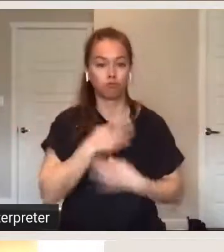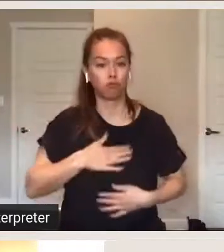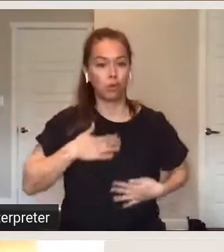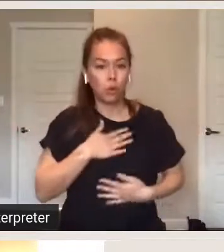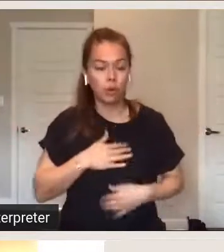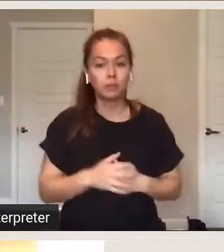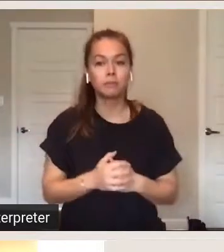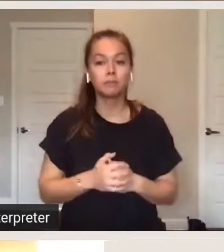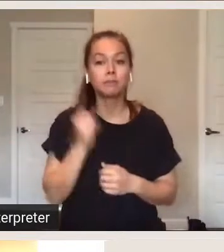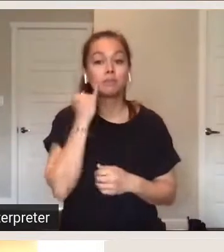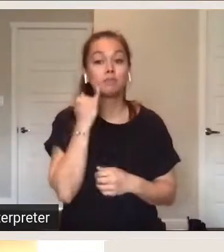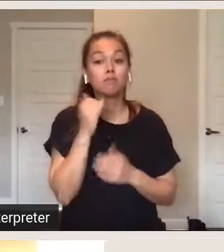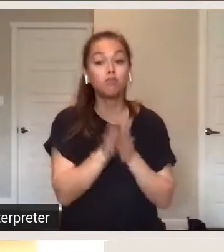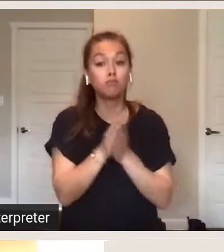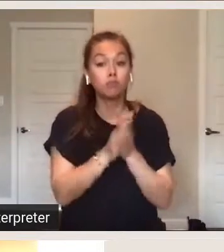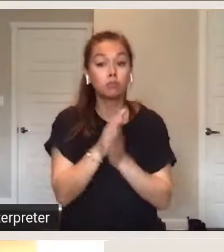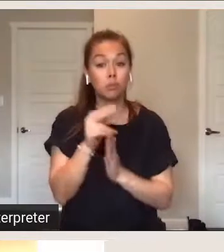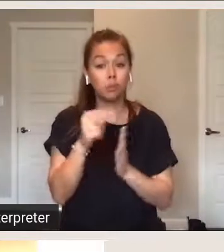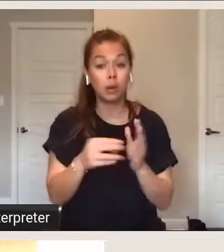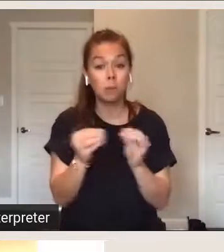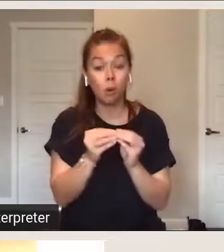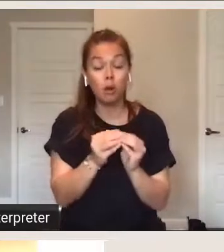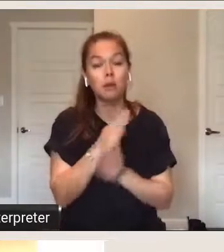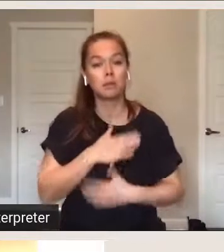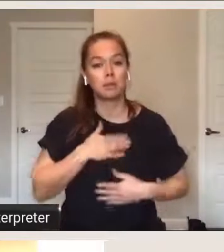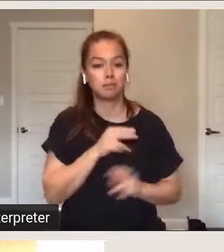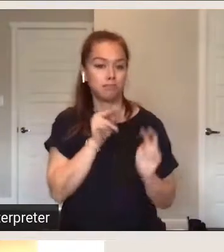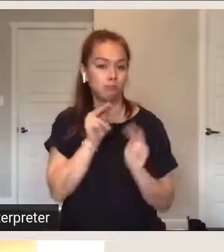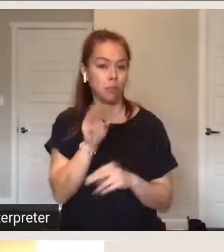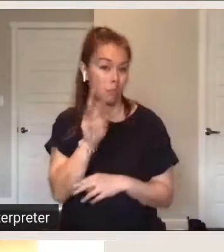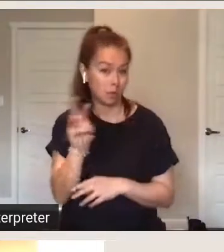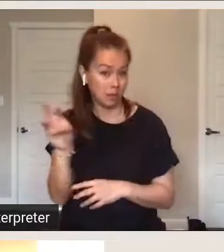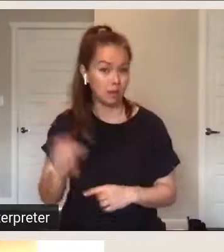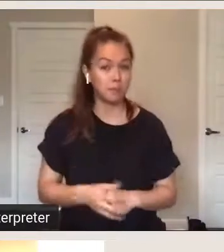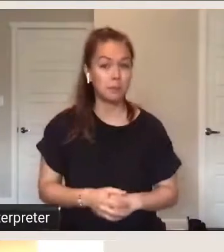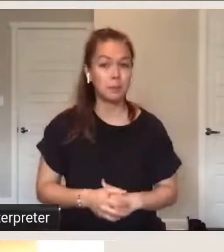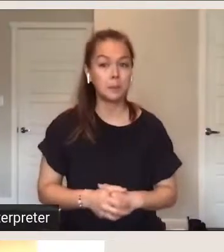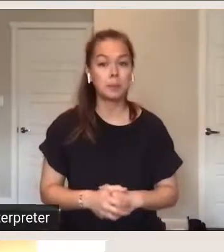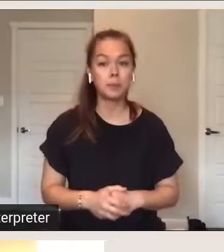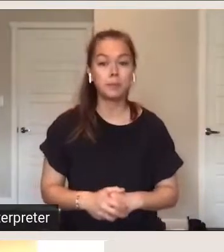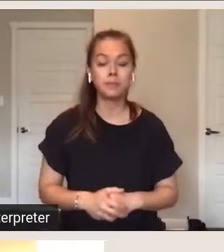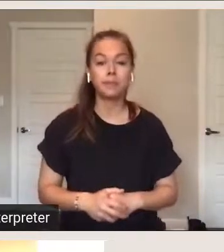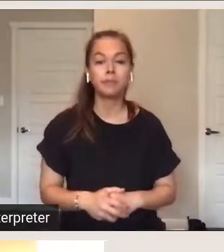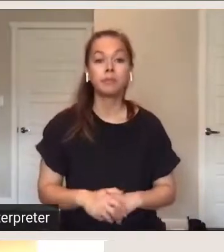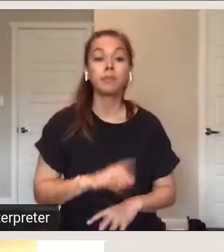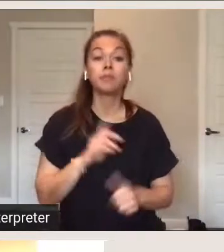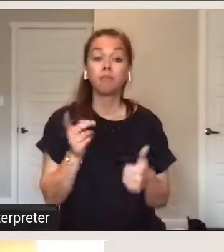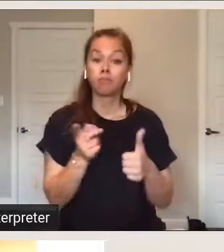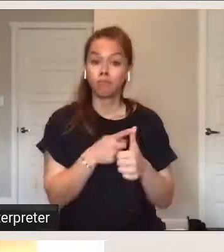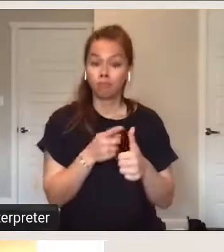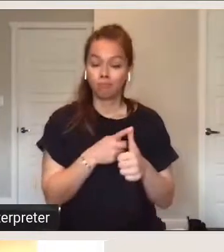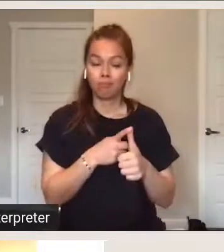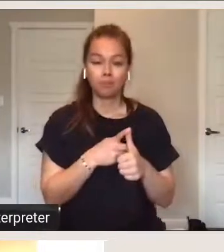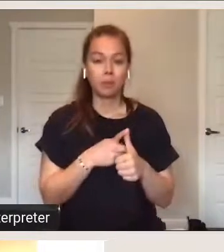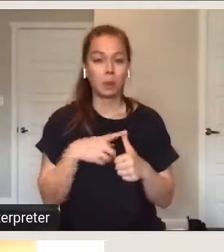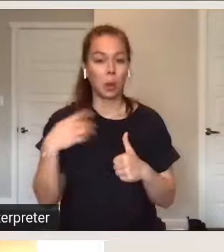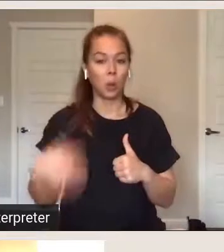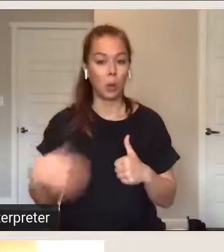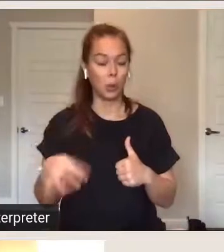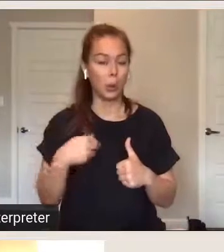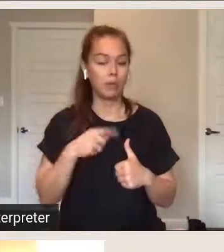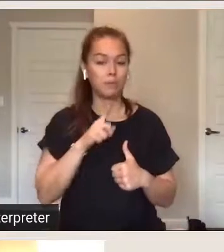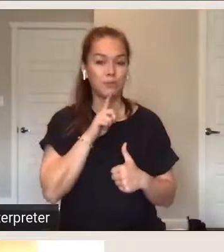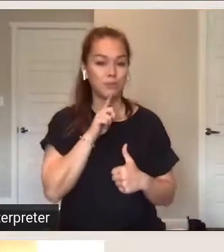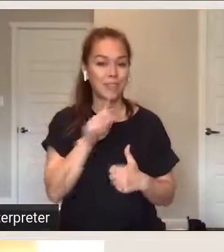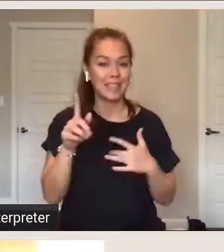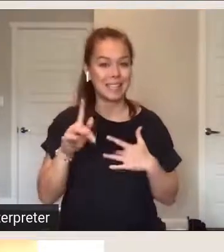realasian.com/code of conduct, and we encourage you to read it and give it your support. So first off, I'm really, really excited to introduce you